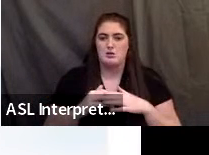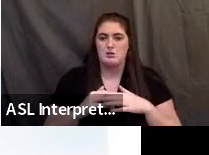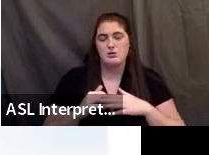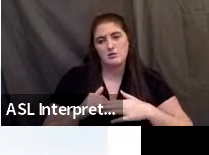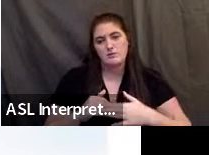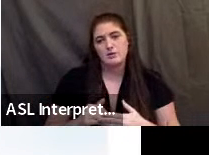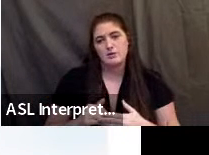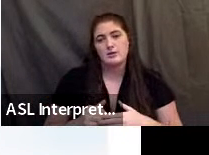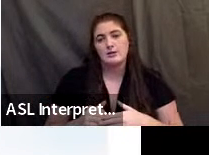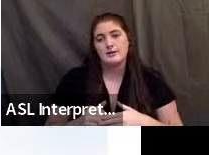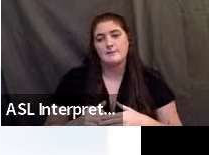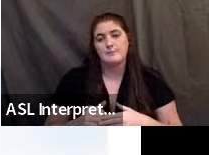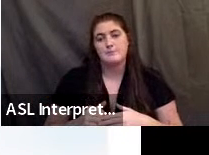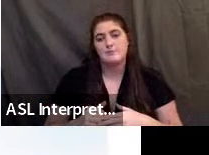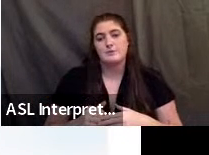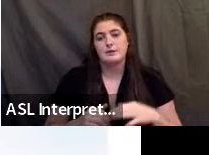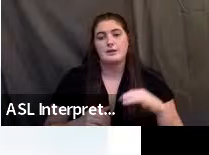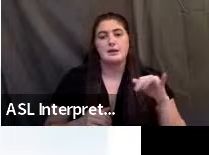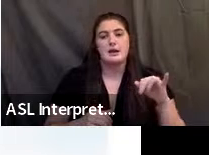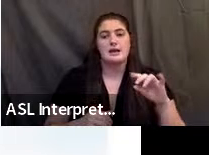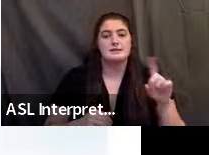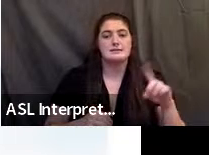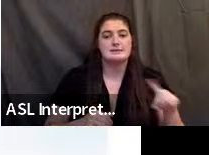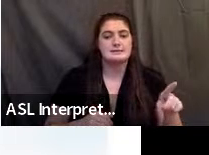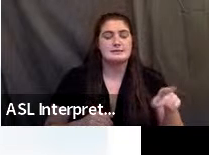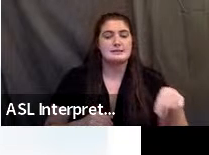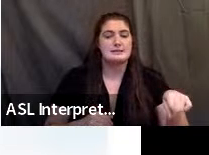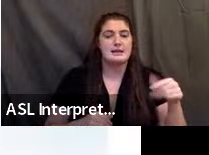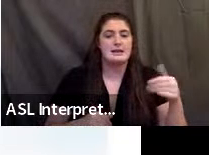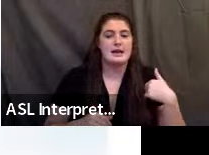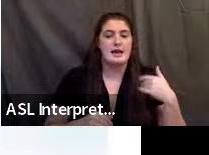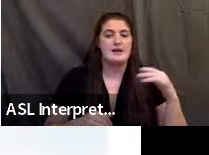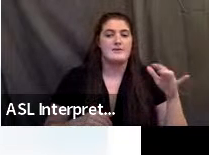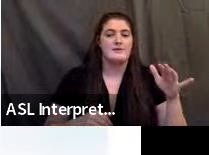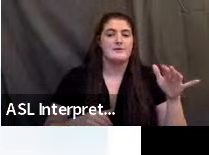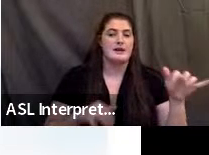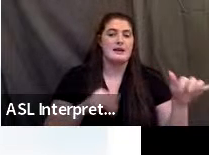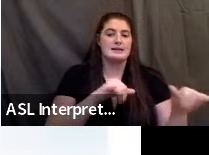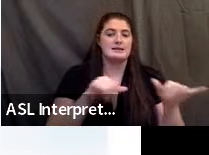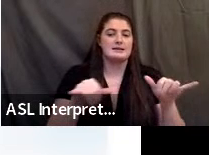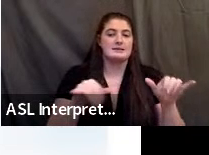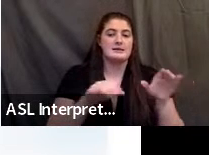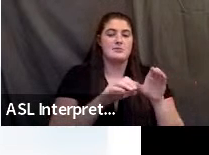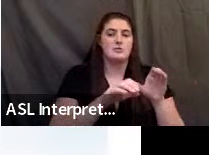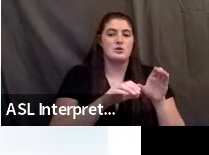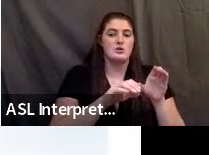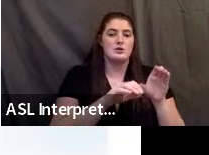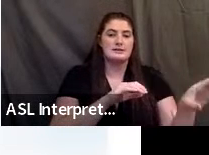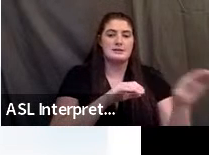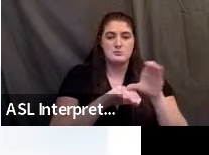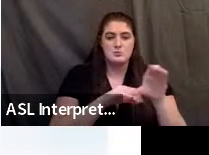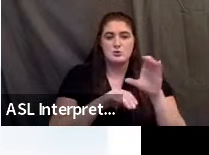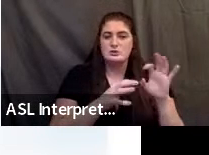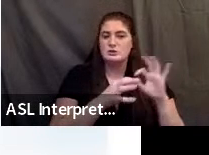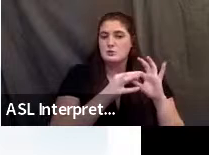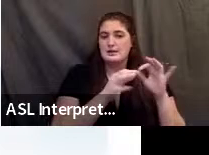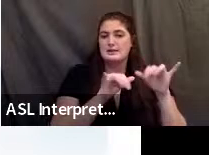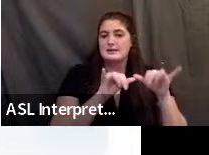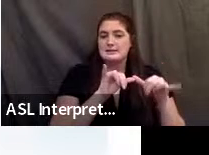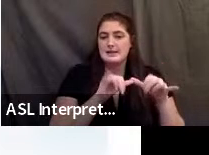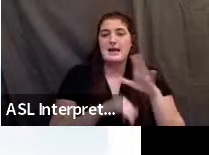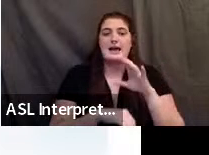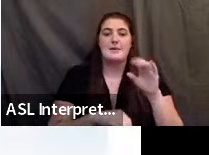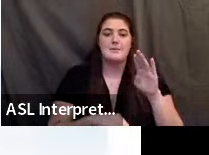units? Yeah, so by IZ, they'll have a similar distribution in terms of size and